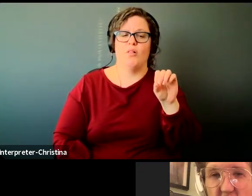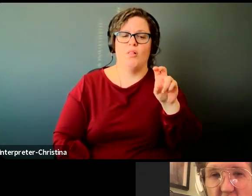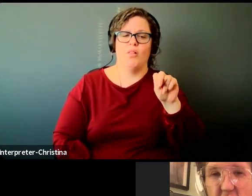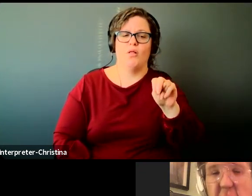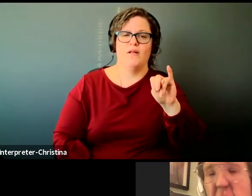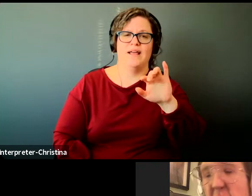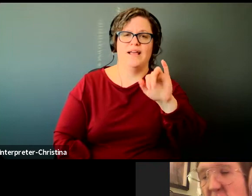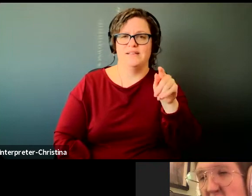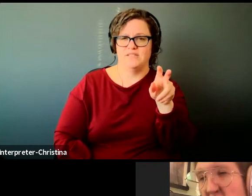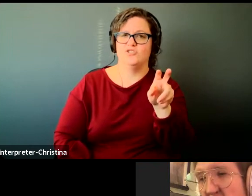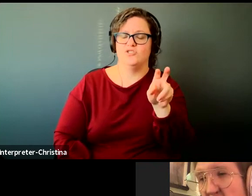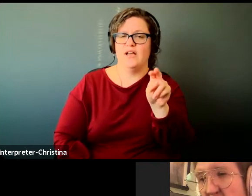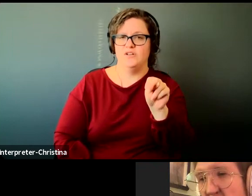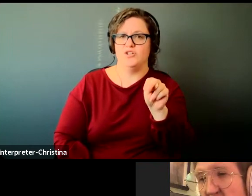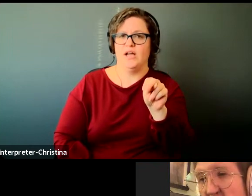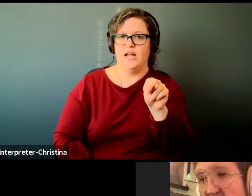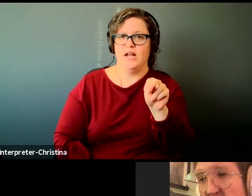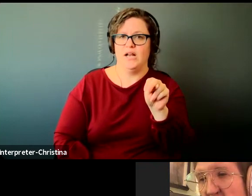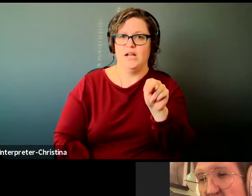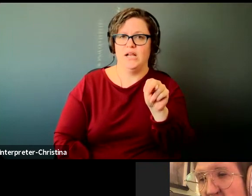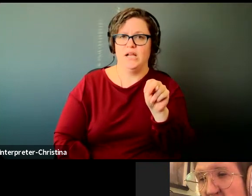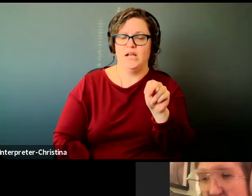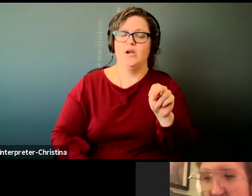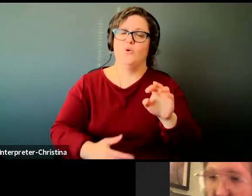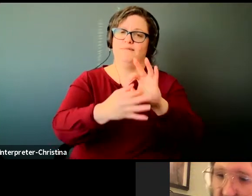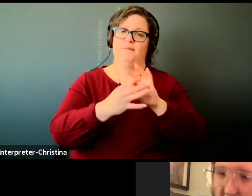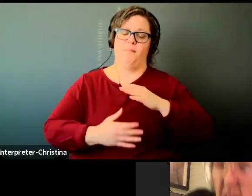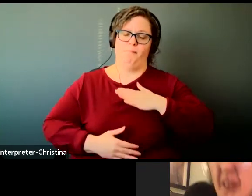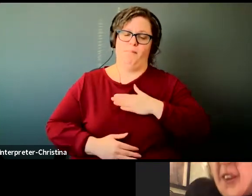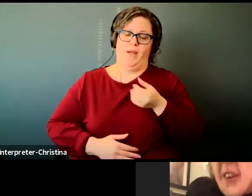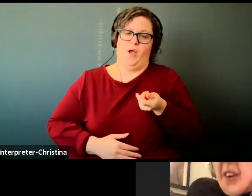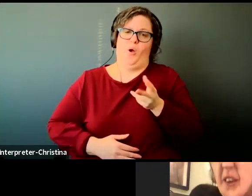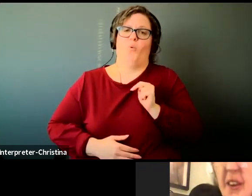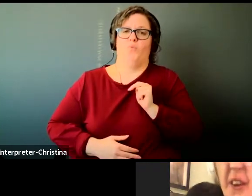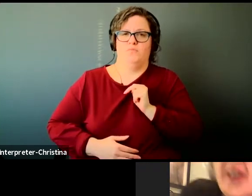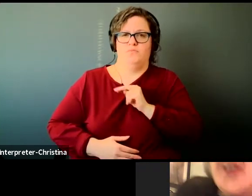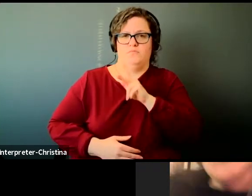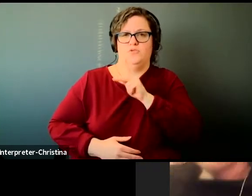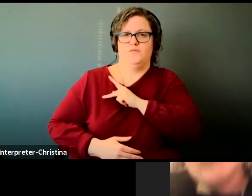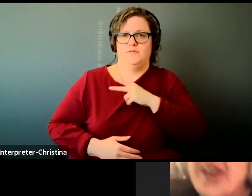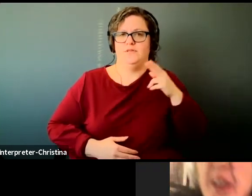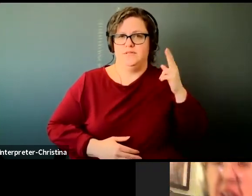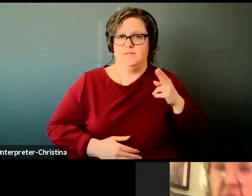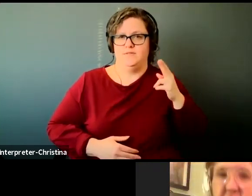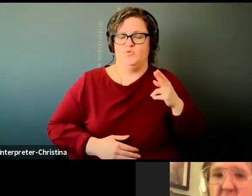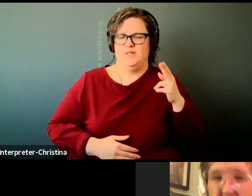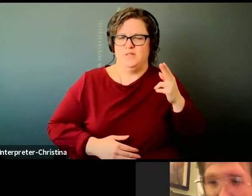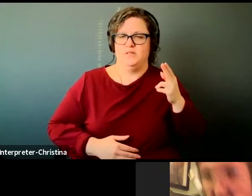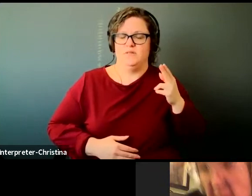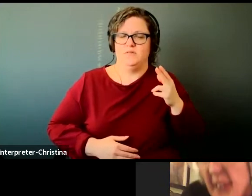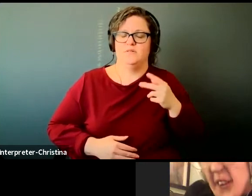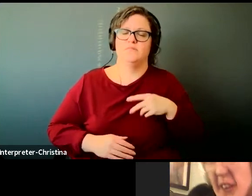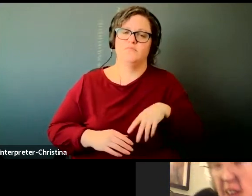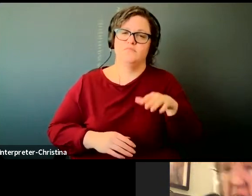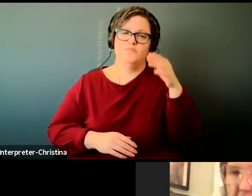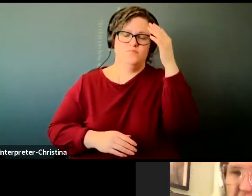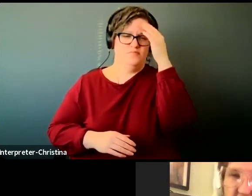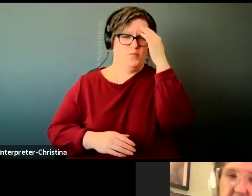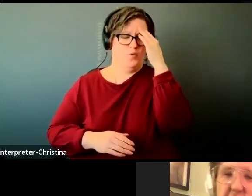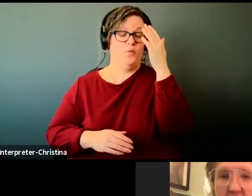which is the, you know, like in terms of my own personal history. But, you know, decolonization as a